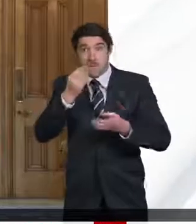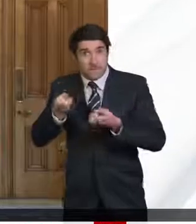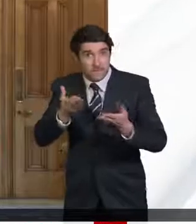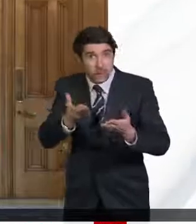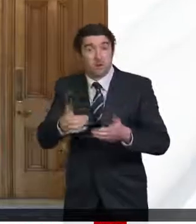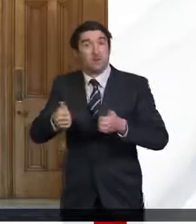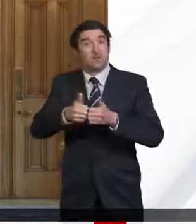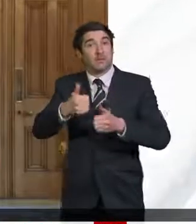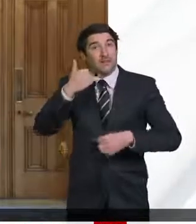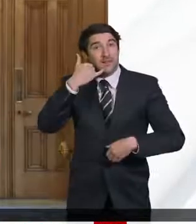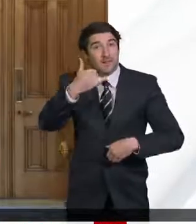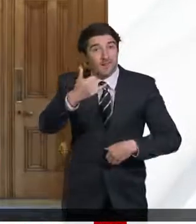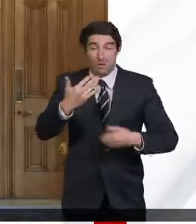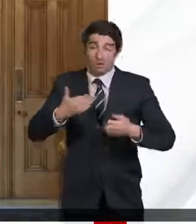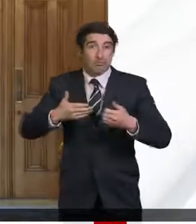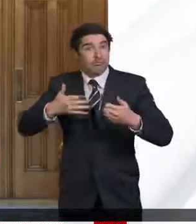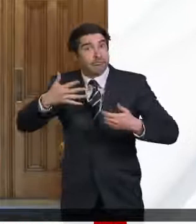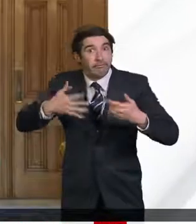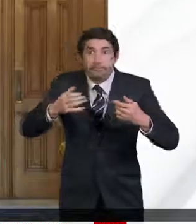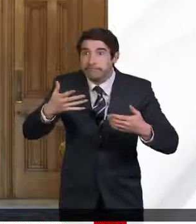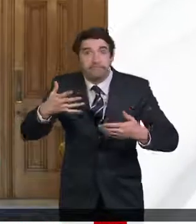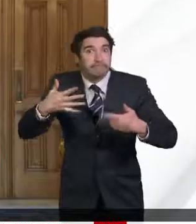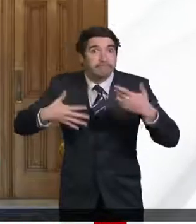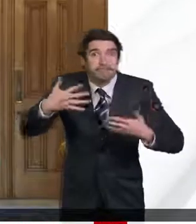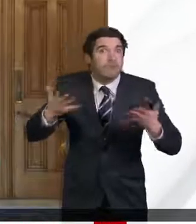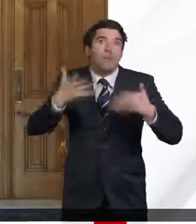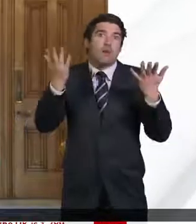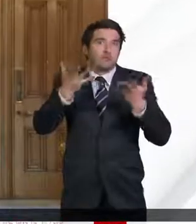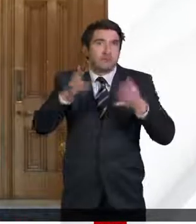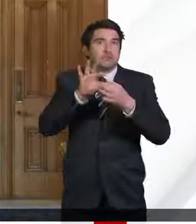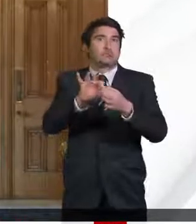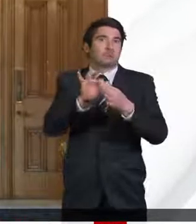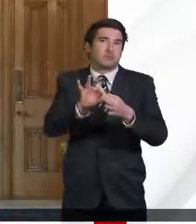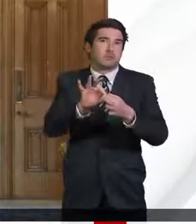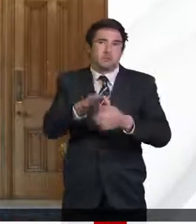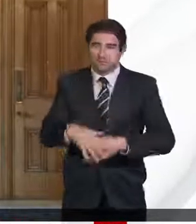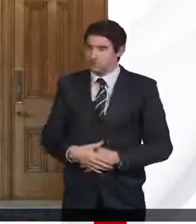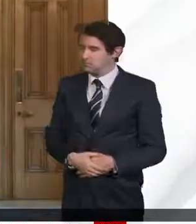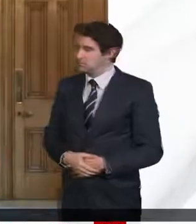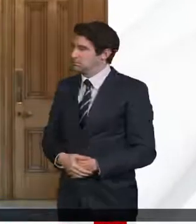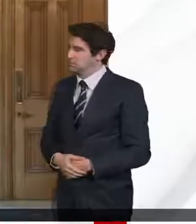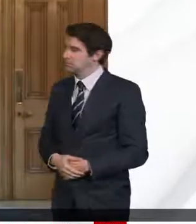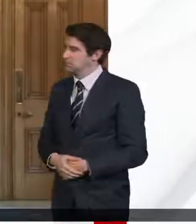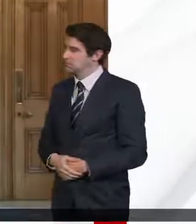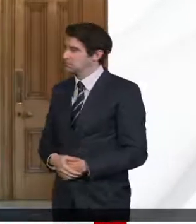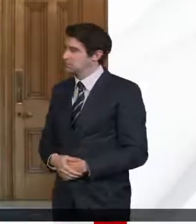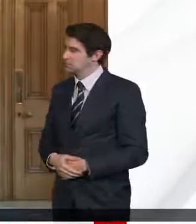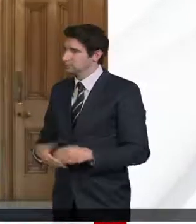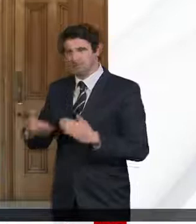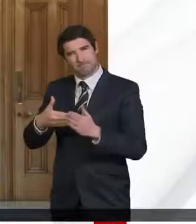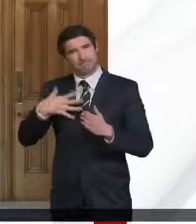I also want to thank the men and women of the military who've stepped up their work as part of the ongoing response to